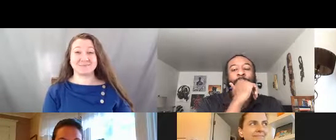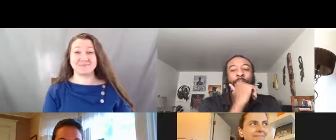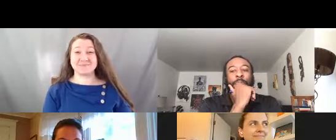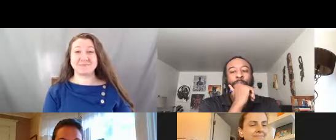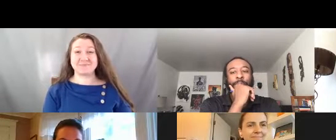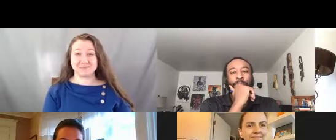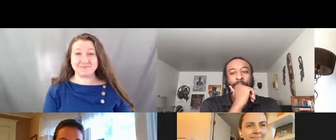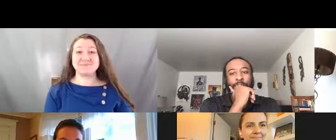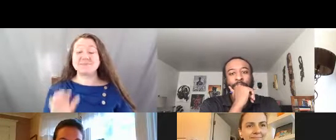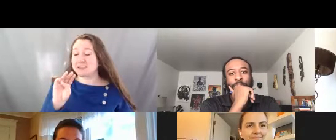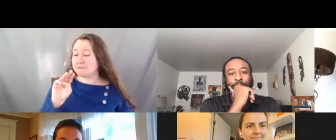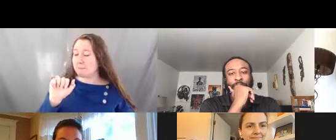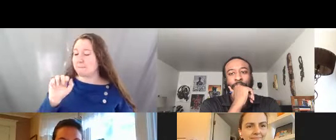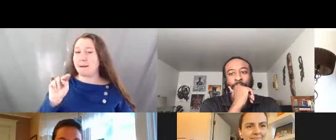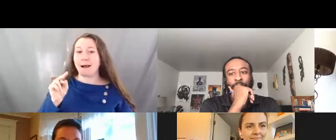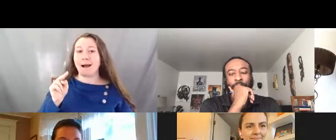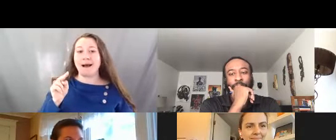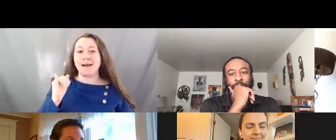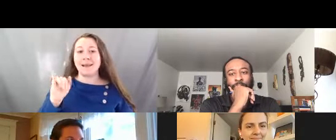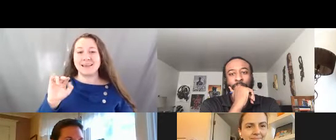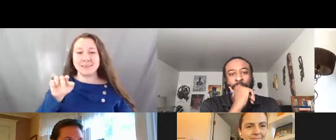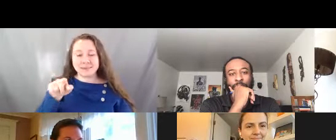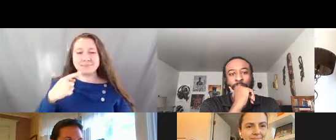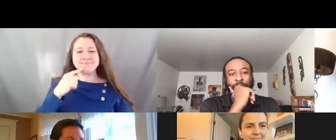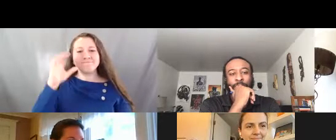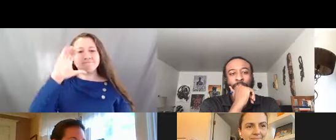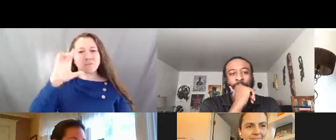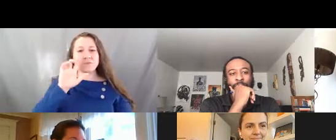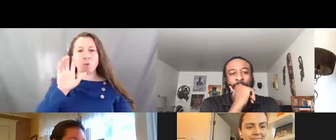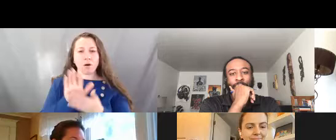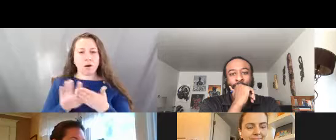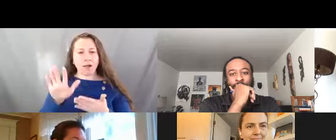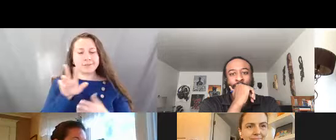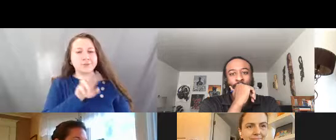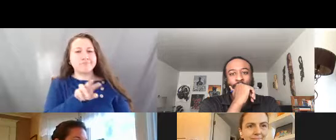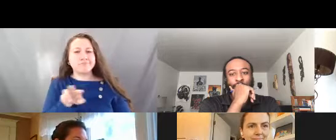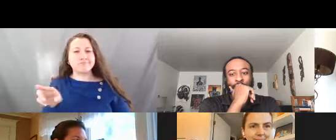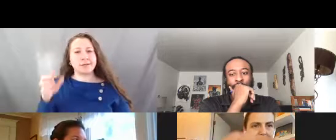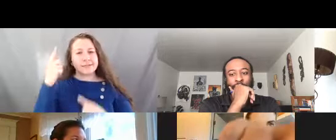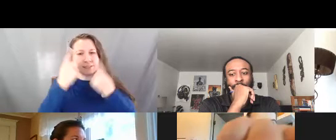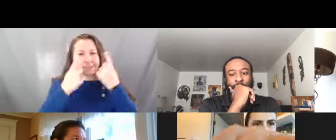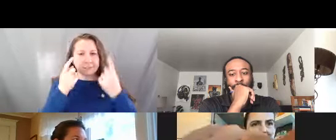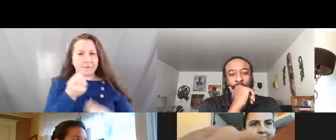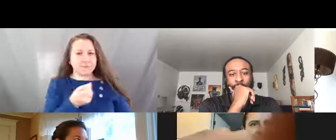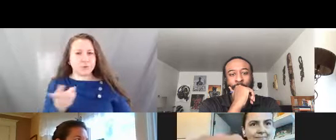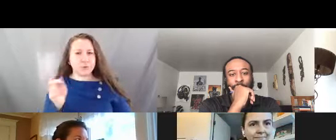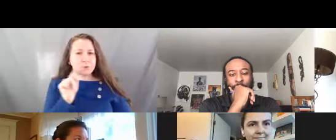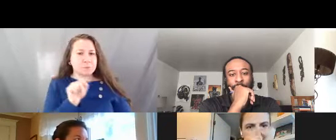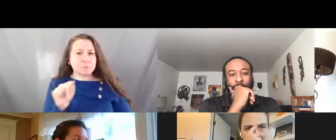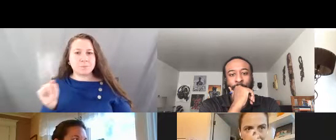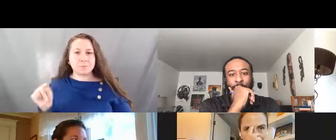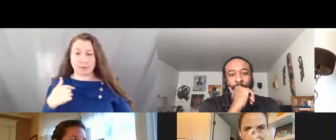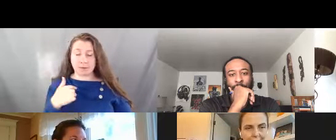Me initially, when I was looking for colleges, I was considering a couple of them, since I did have the option to